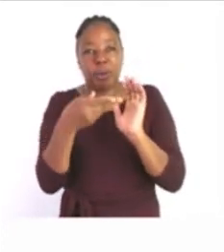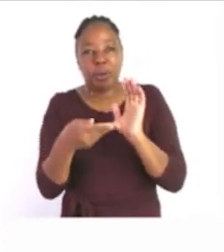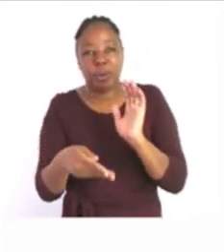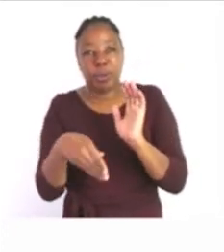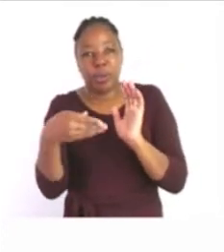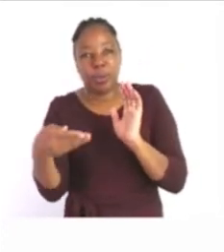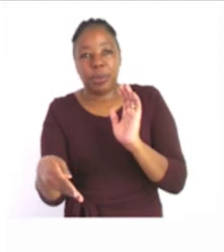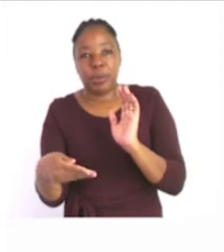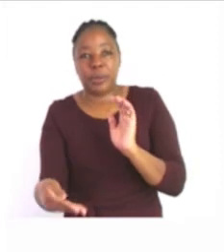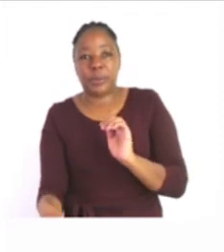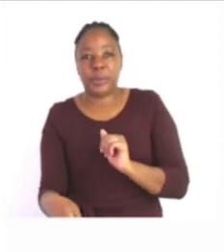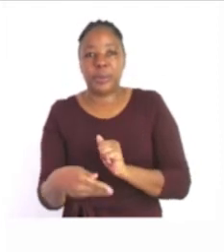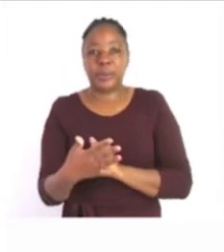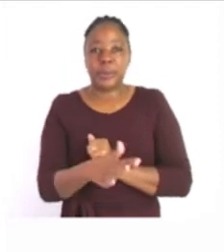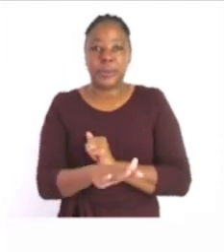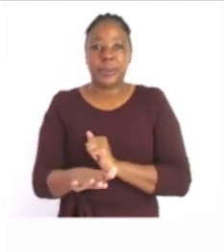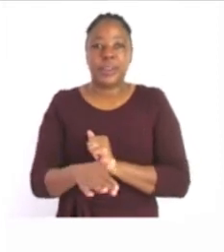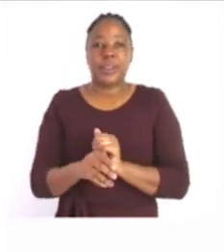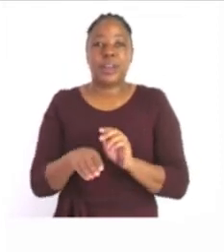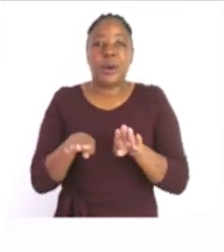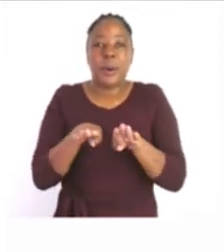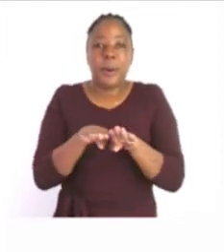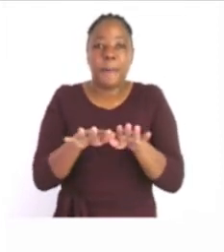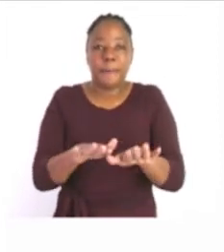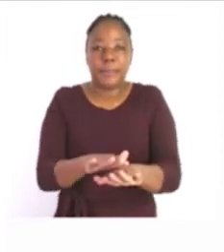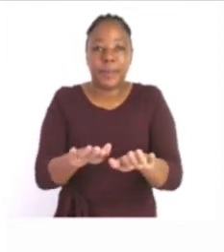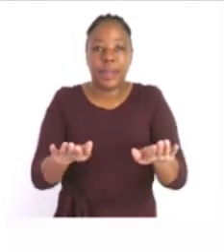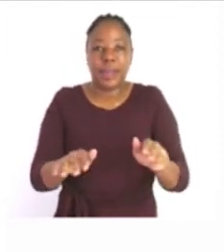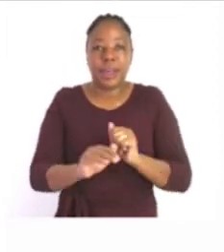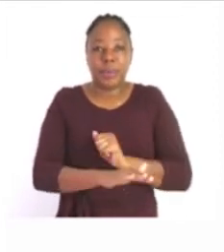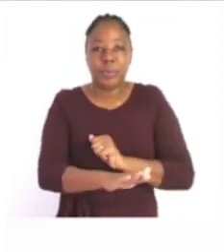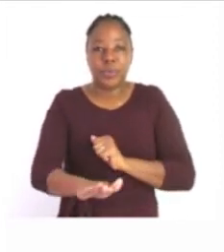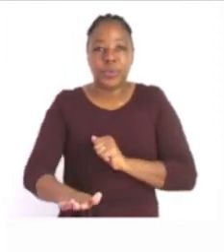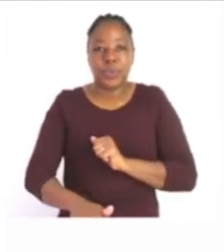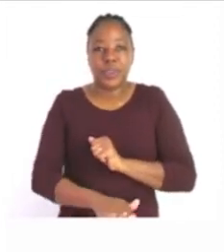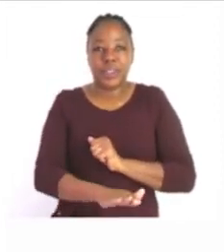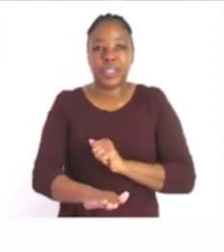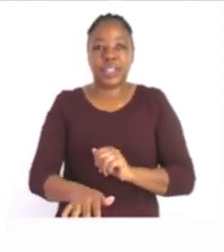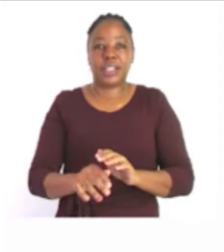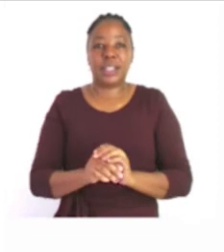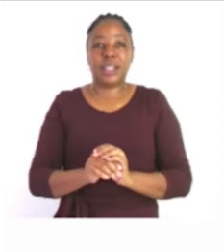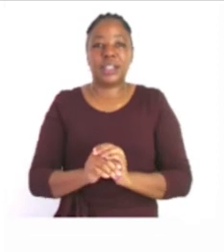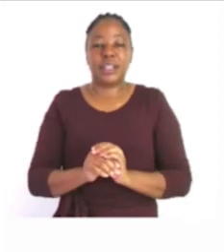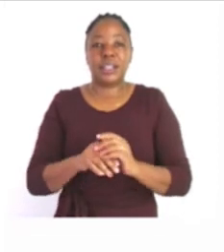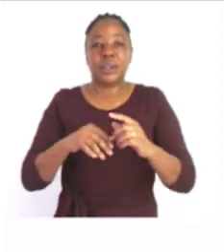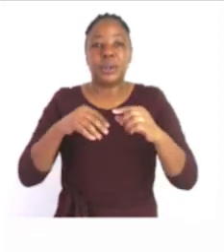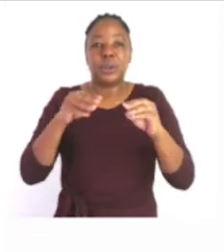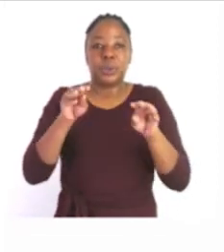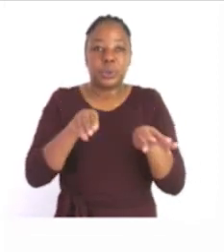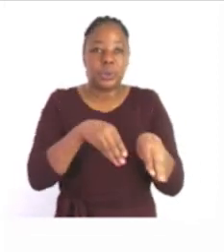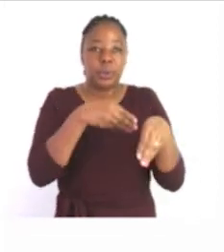the lawn to make a carpet on the ground. Then swish, the wind